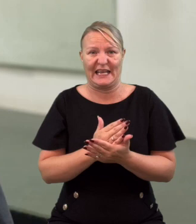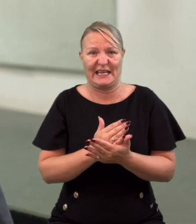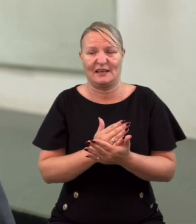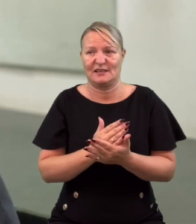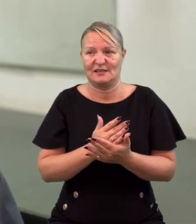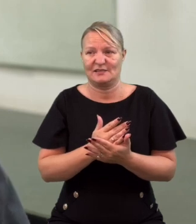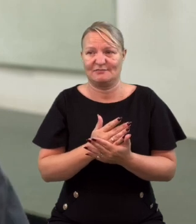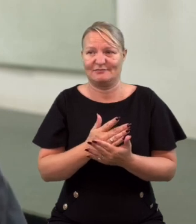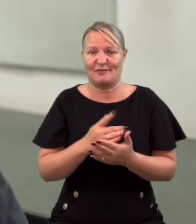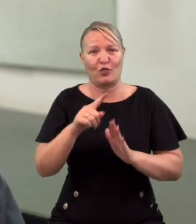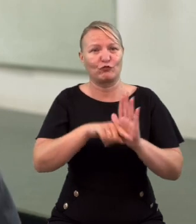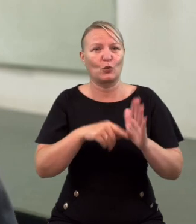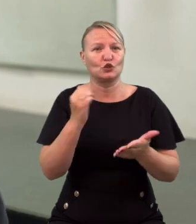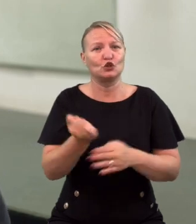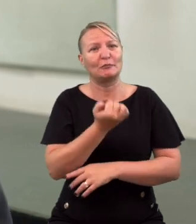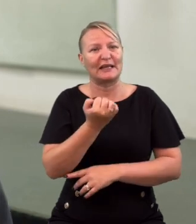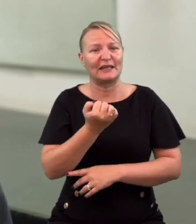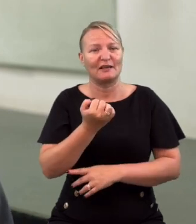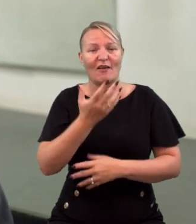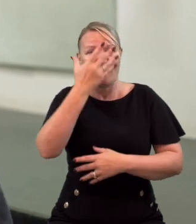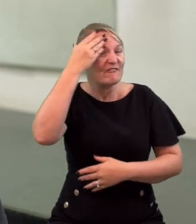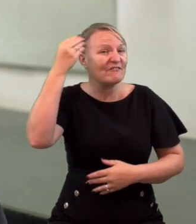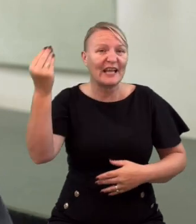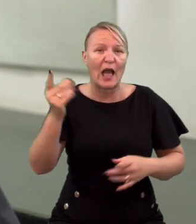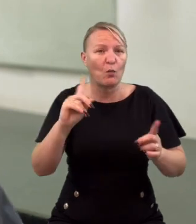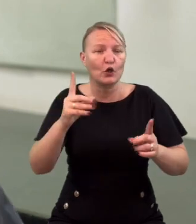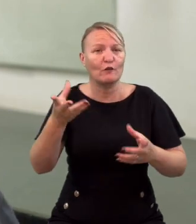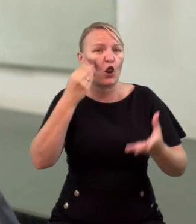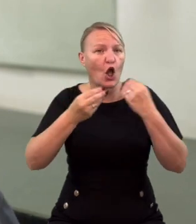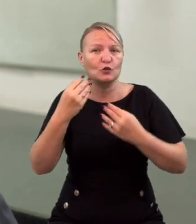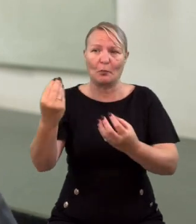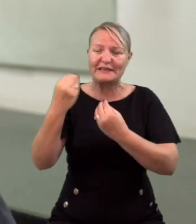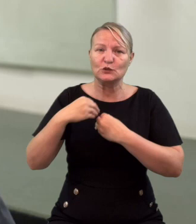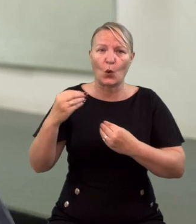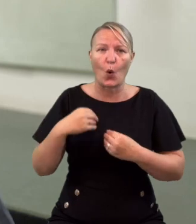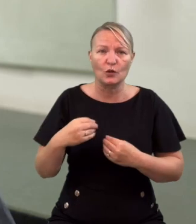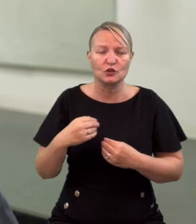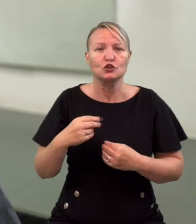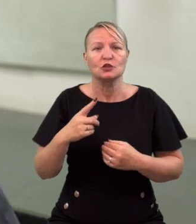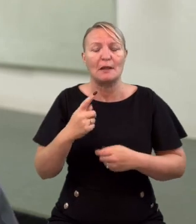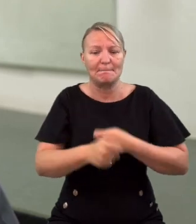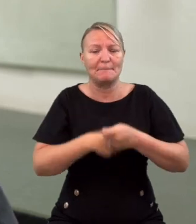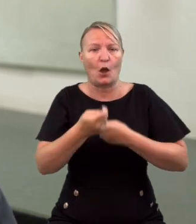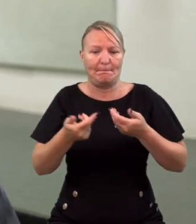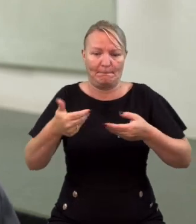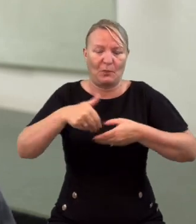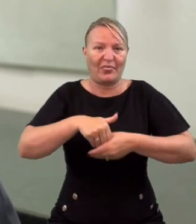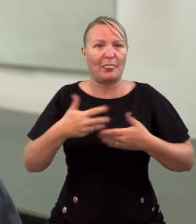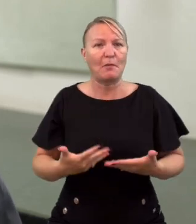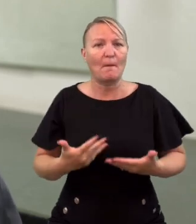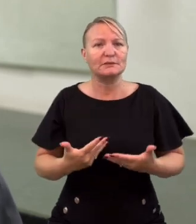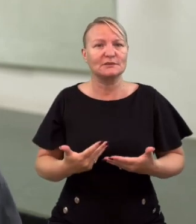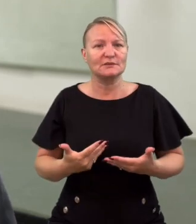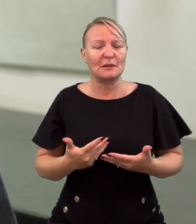a rule of thumb would be almost kind of forget everything that you've kind of studied and learned about the play and just be in the